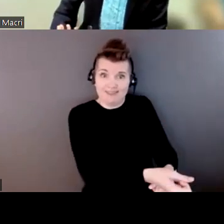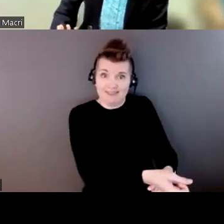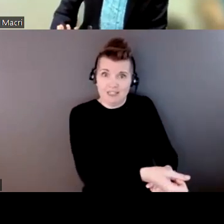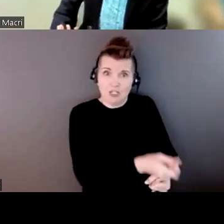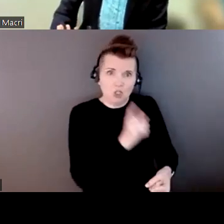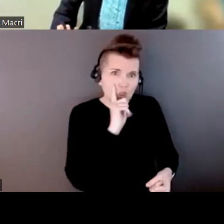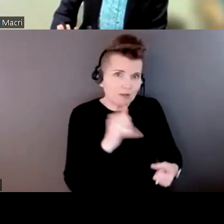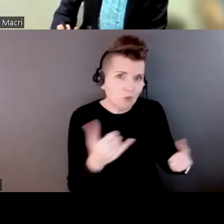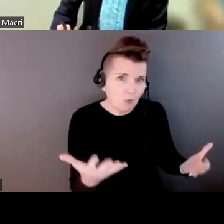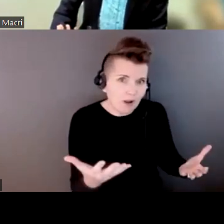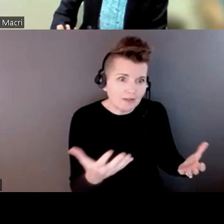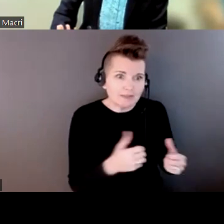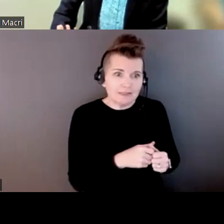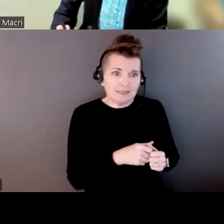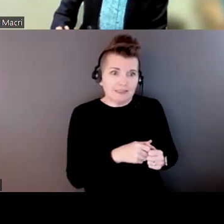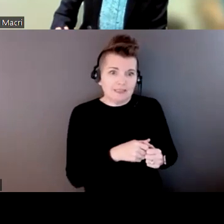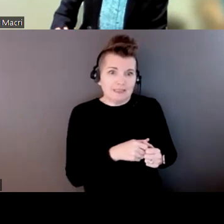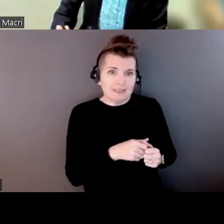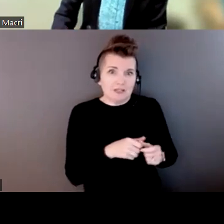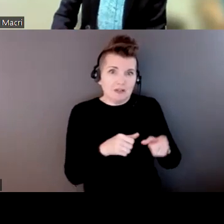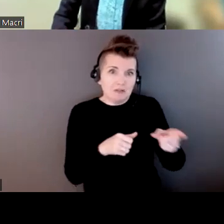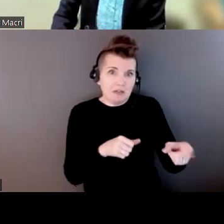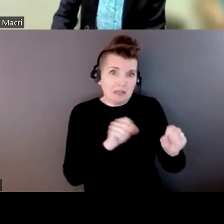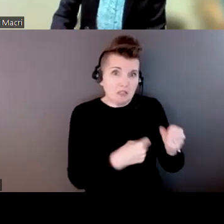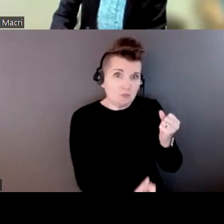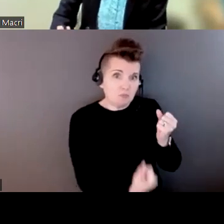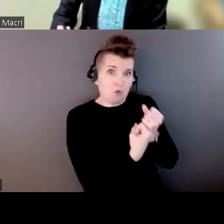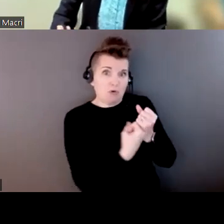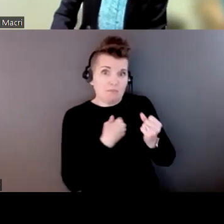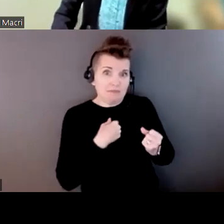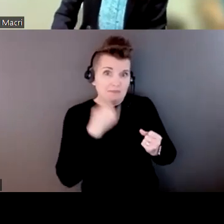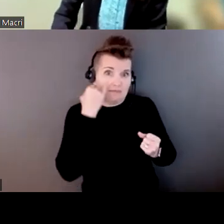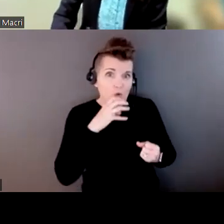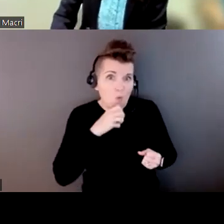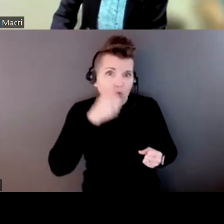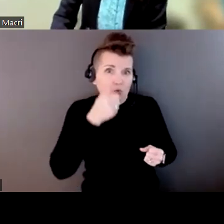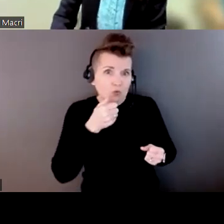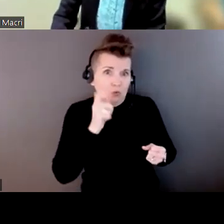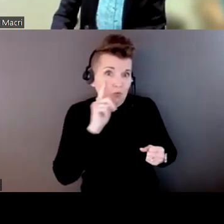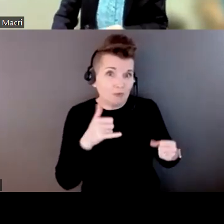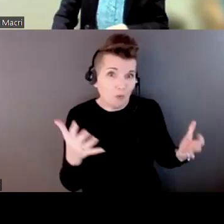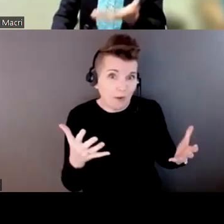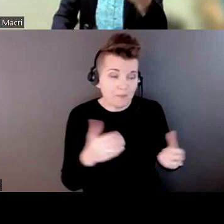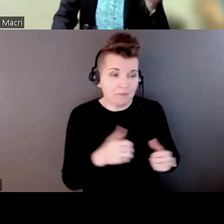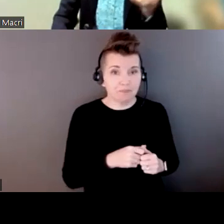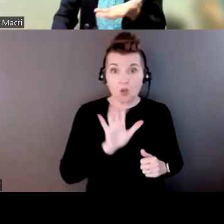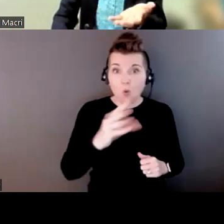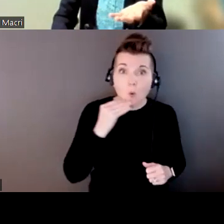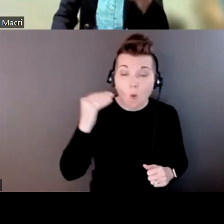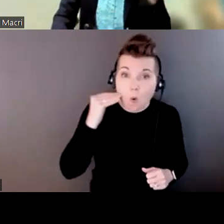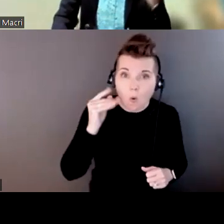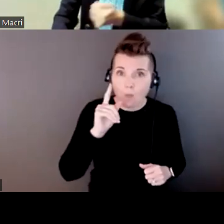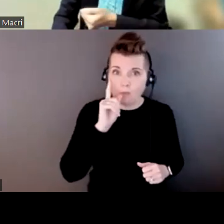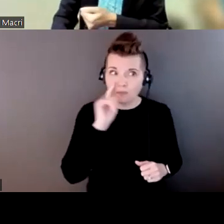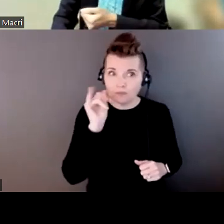can actually, you feel that they could support and what they couldn't, what your home life is going to look like. Do you live on a 1